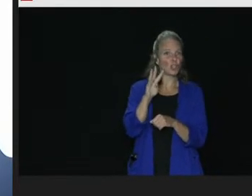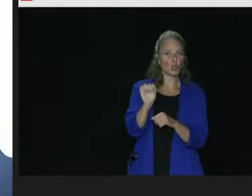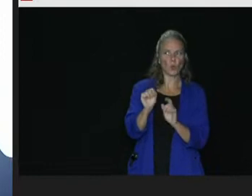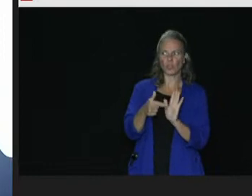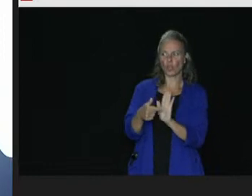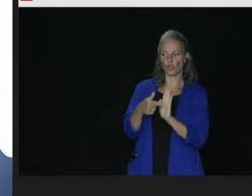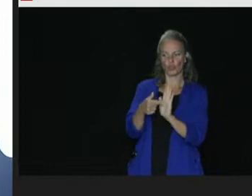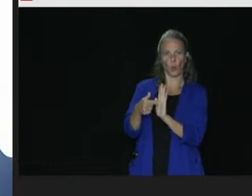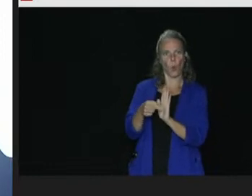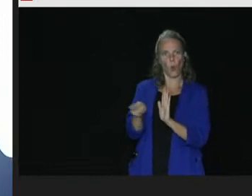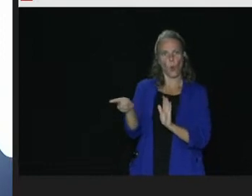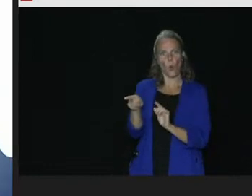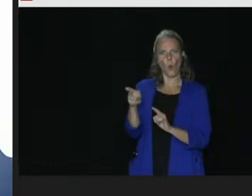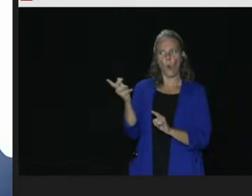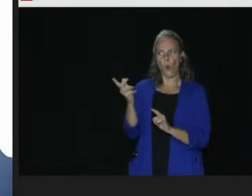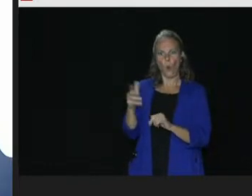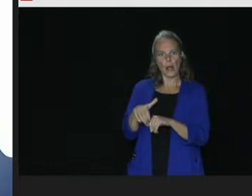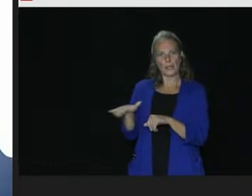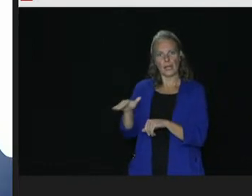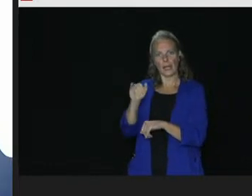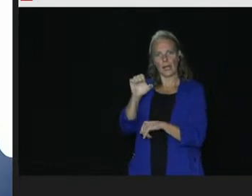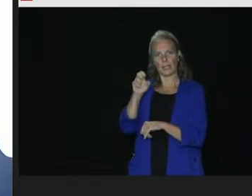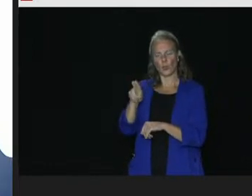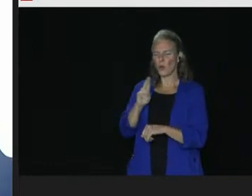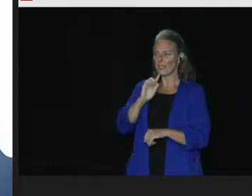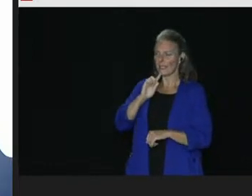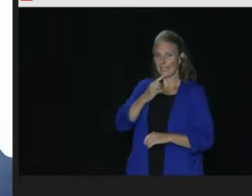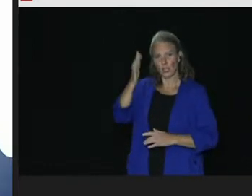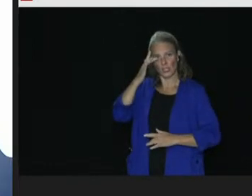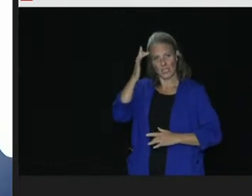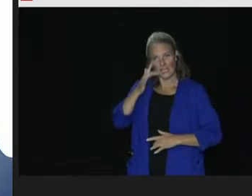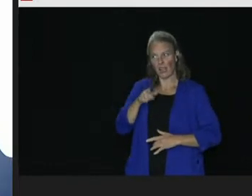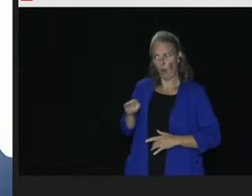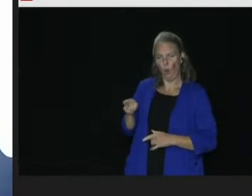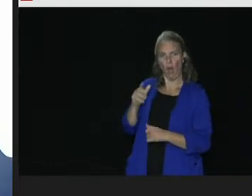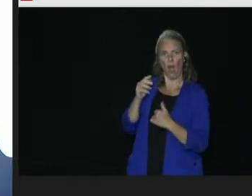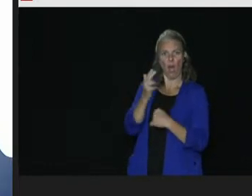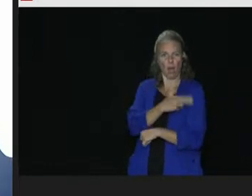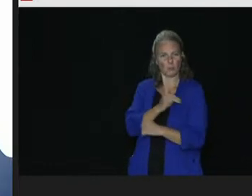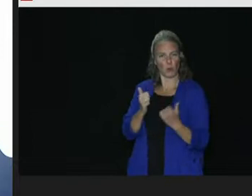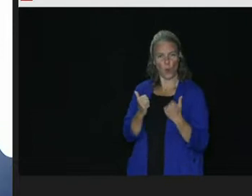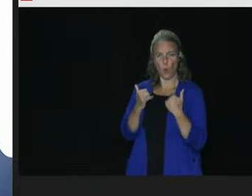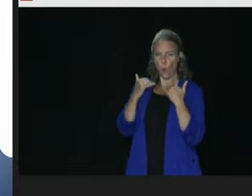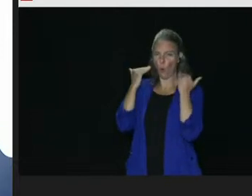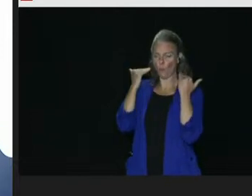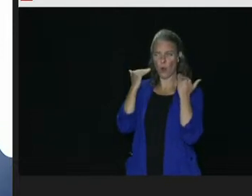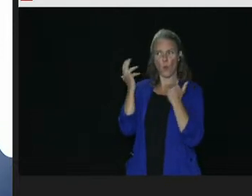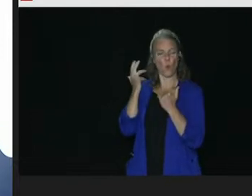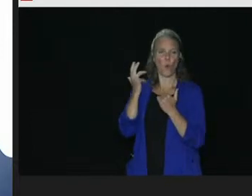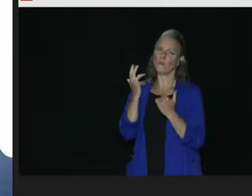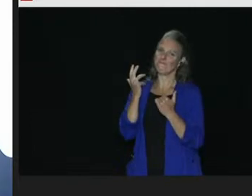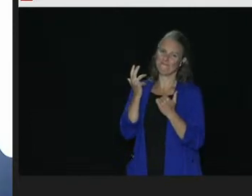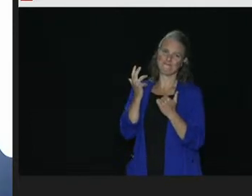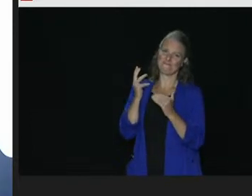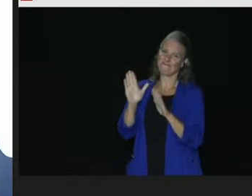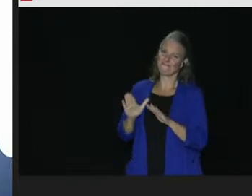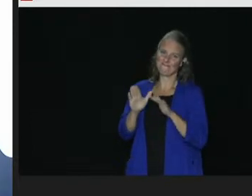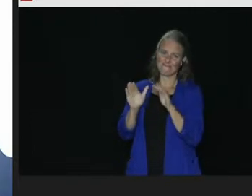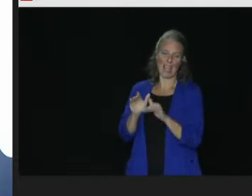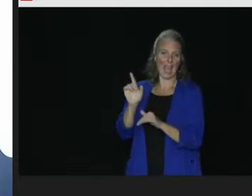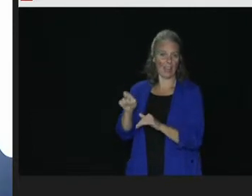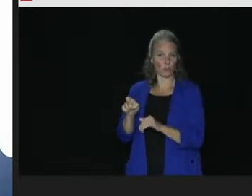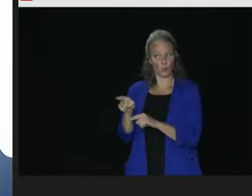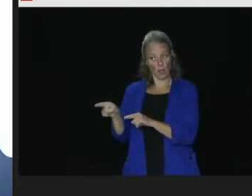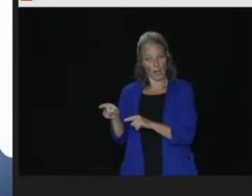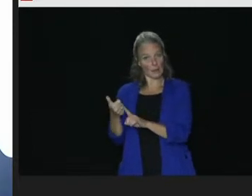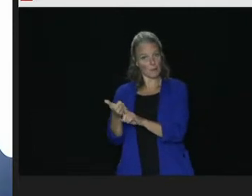how severe the illness can be. And hopefully they can also convince, maybe their friends and relatives, others who maybe might